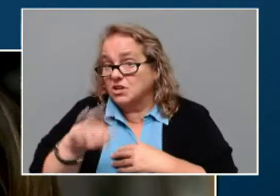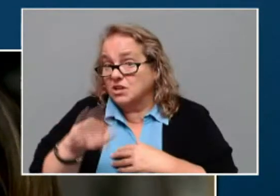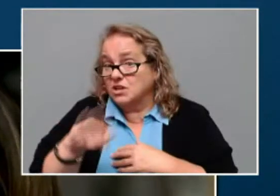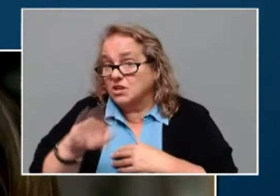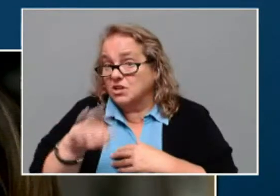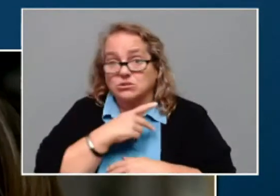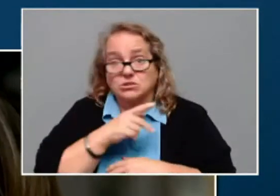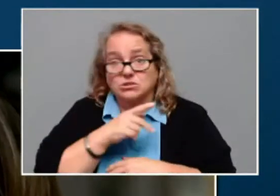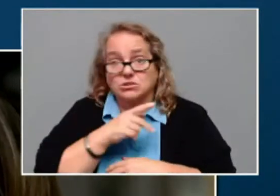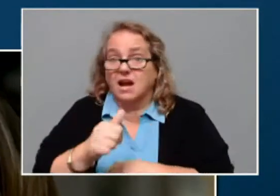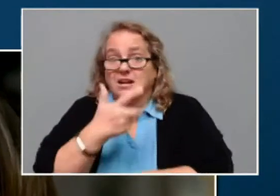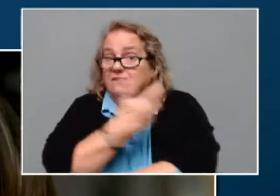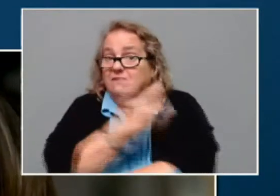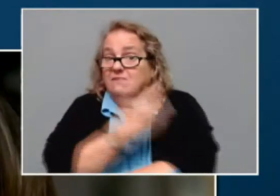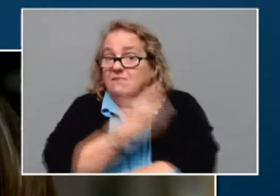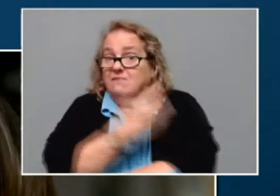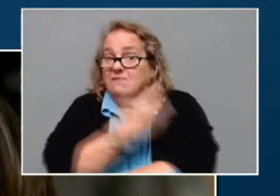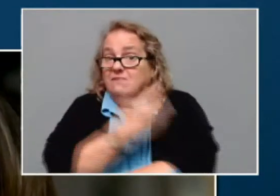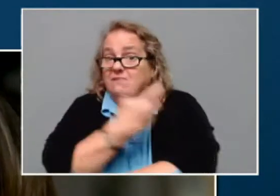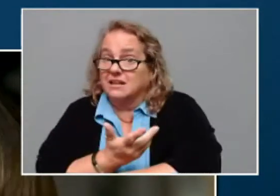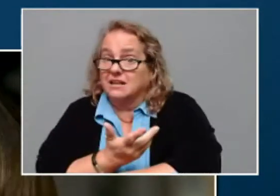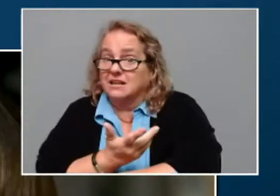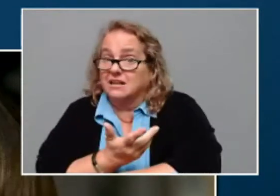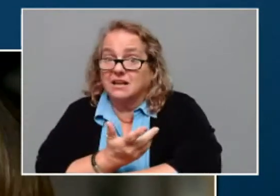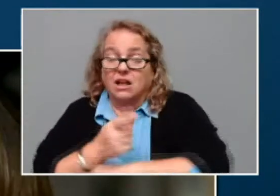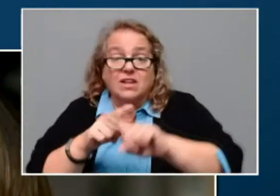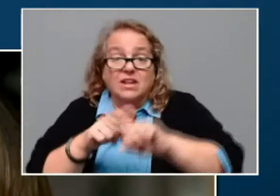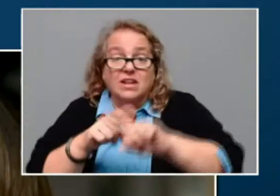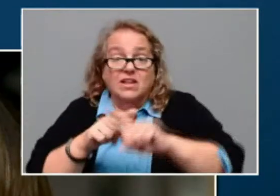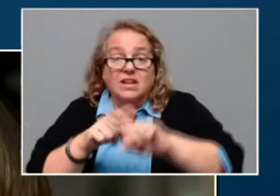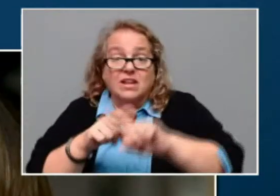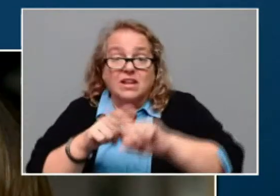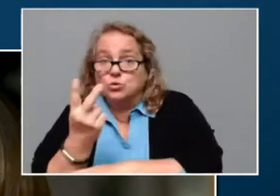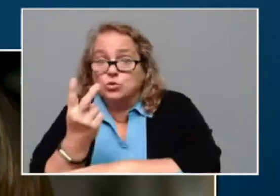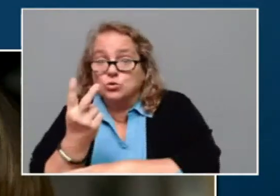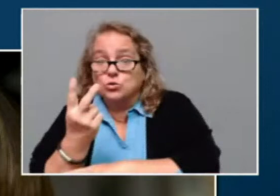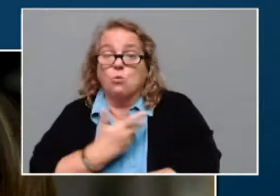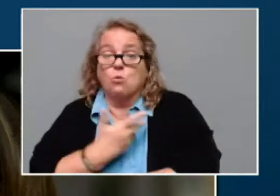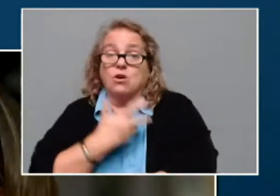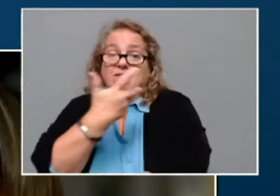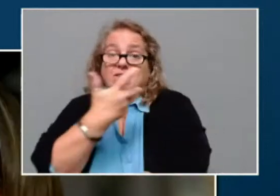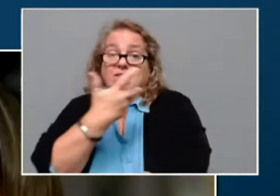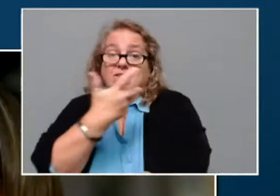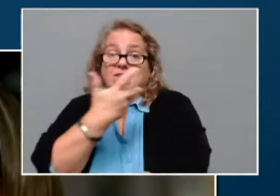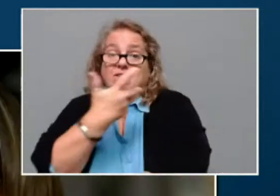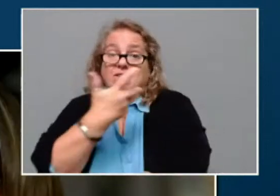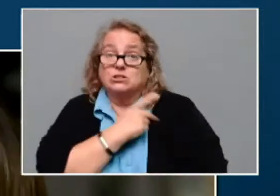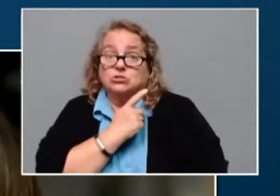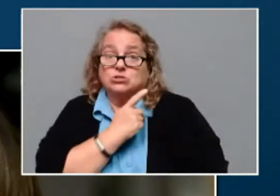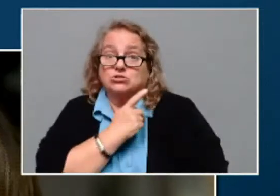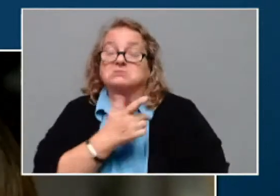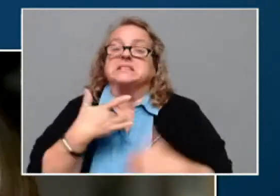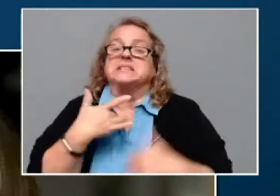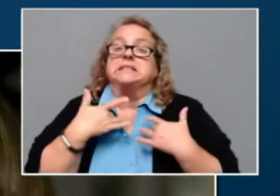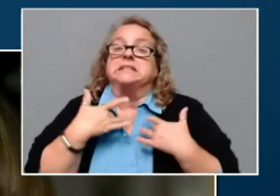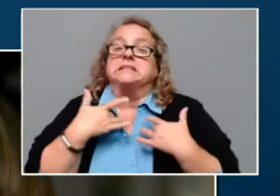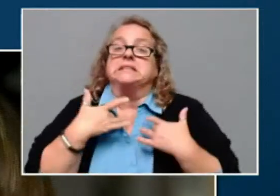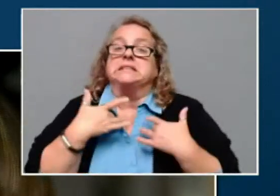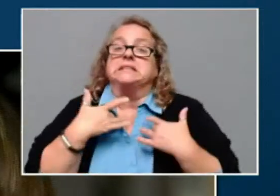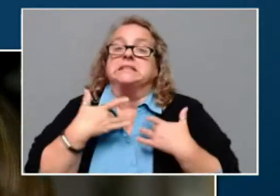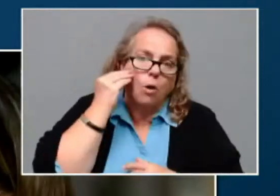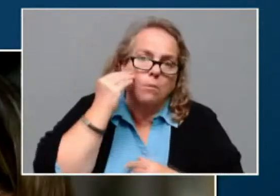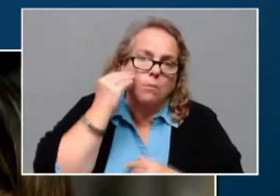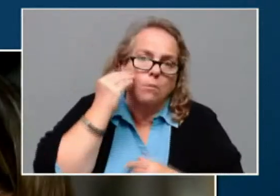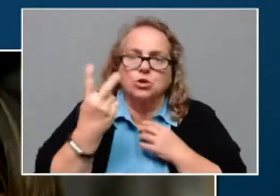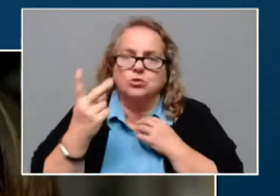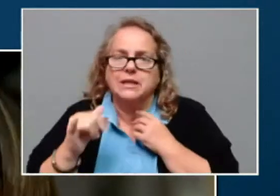between vaccinated and unvaccinated, if I can elaborate, is our vaccinated patients typically go home in a day or two. They've gotten COVID. It's